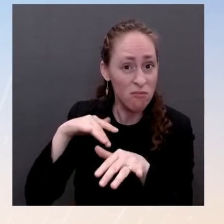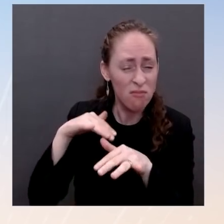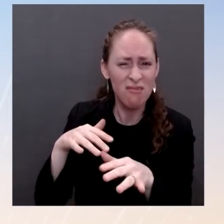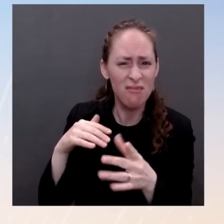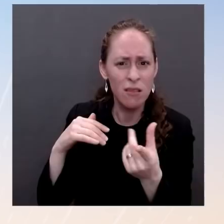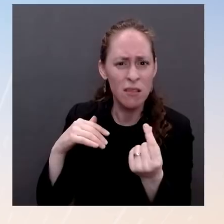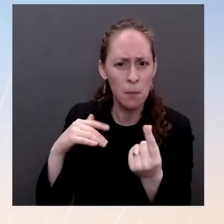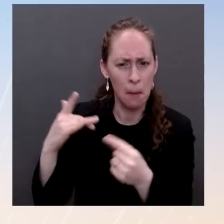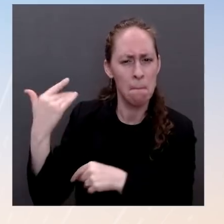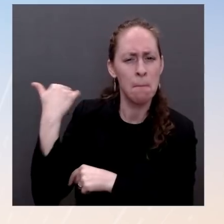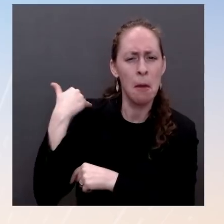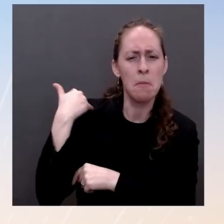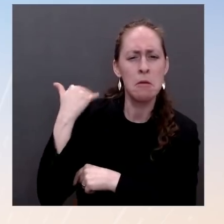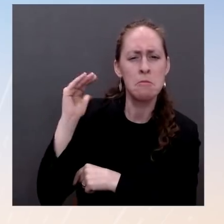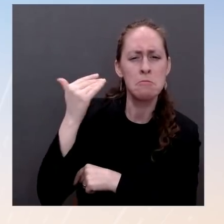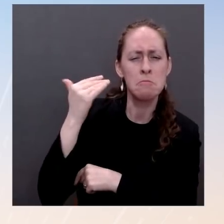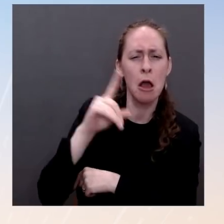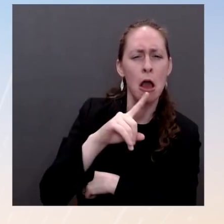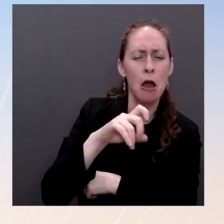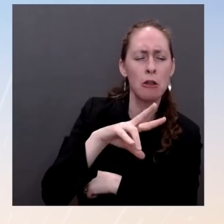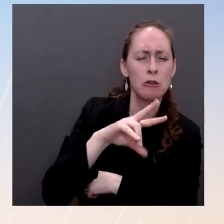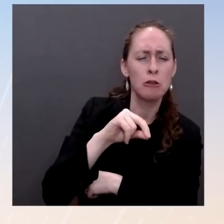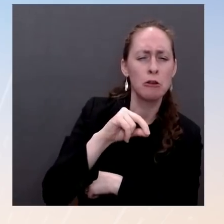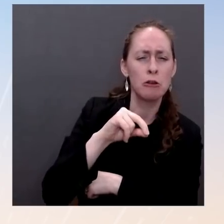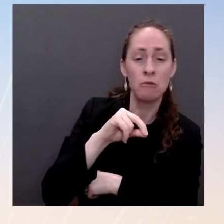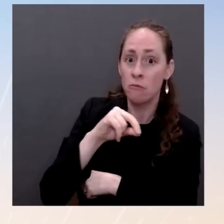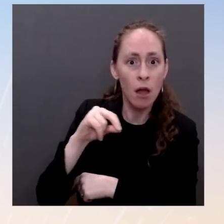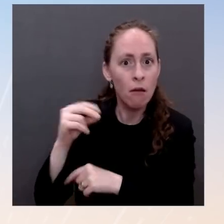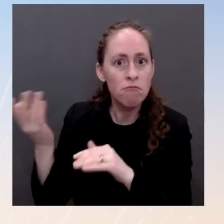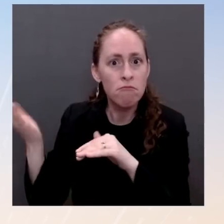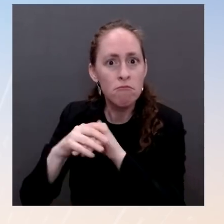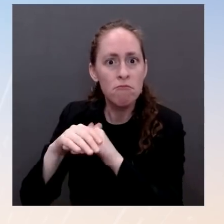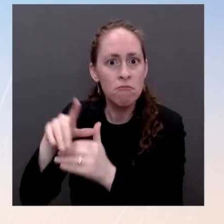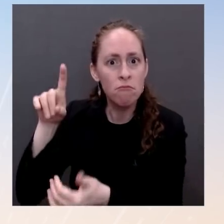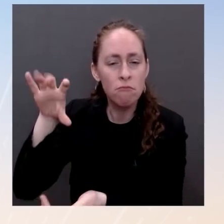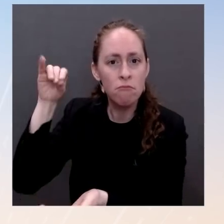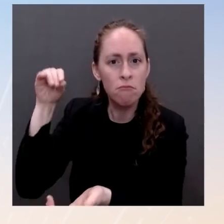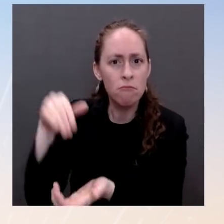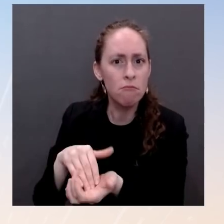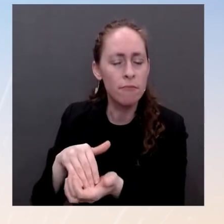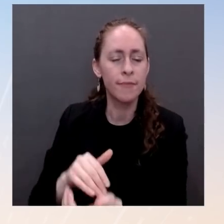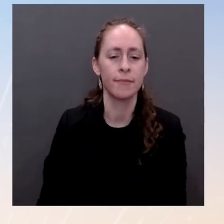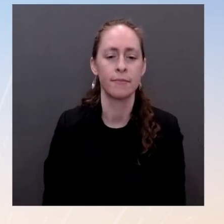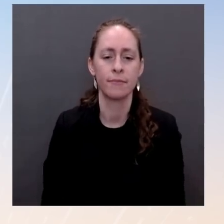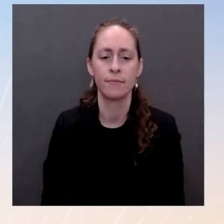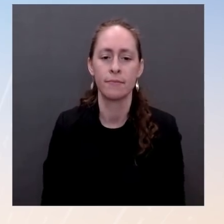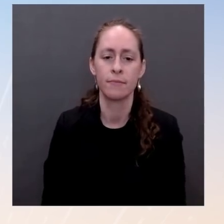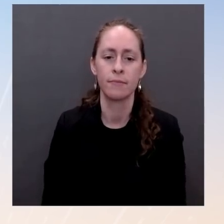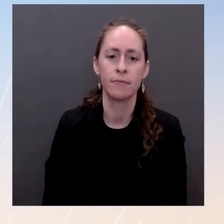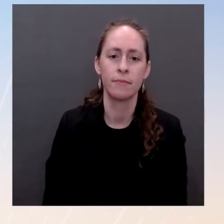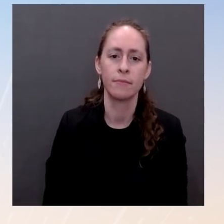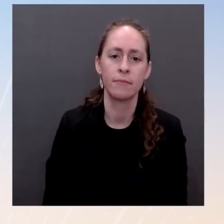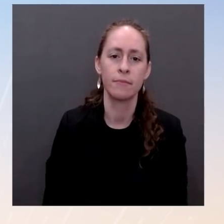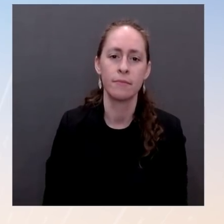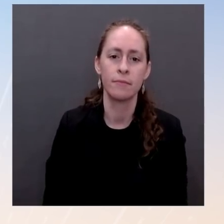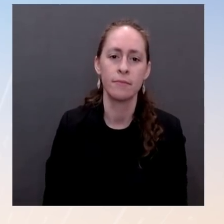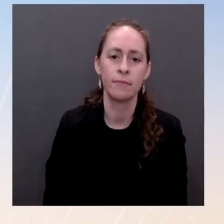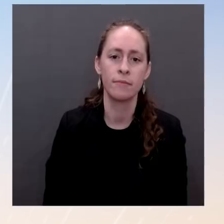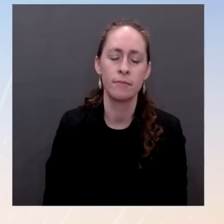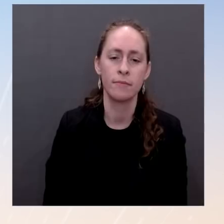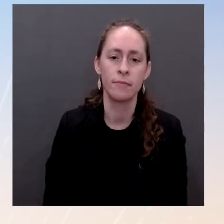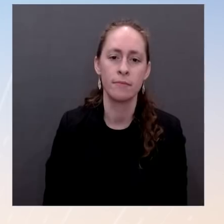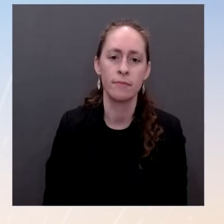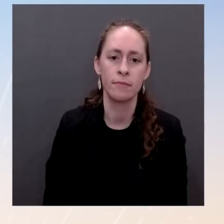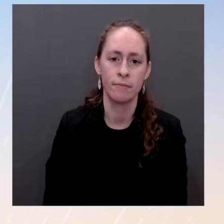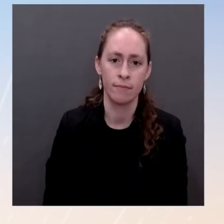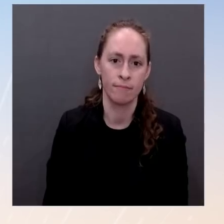there? Well, I think over the last dozen days or so, we've seen a dramatic acceleration and buildup of troops. And so